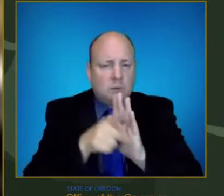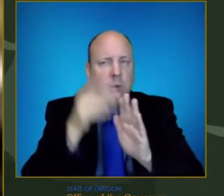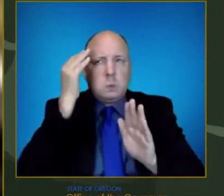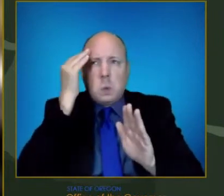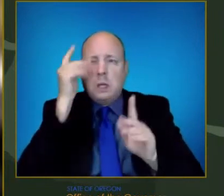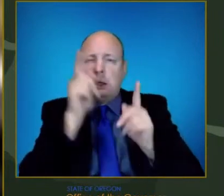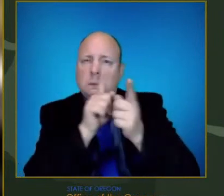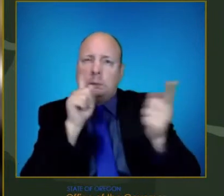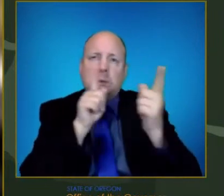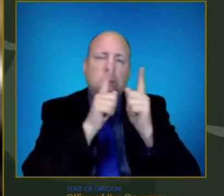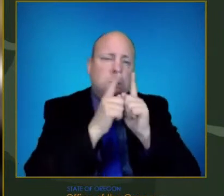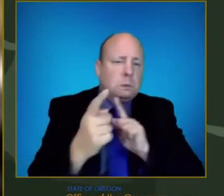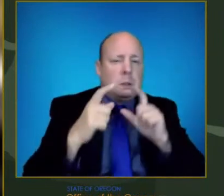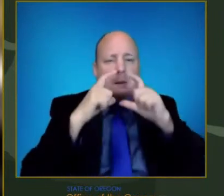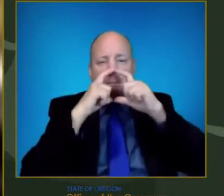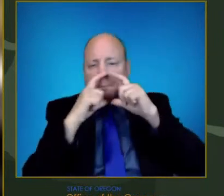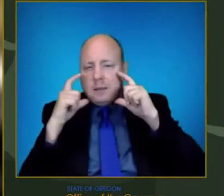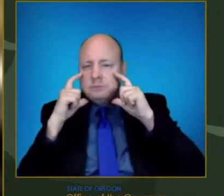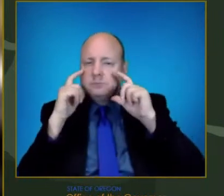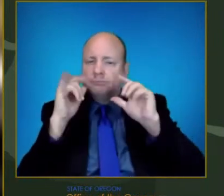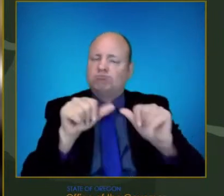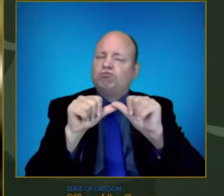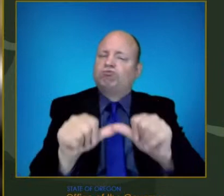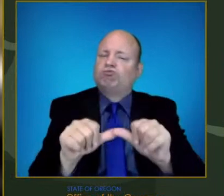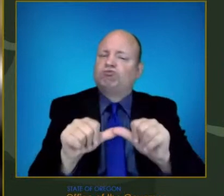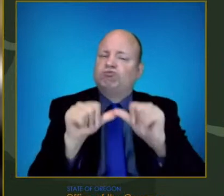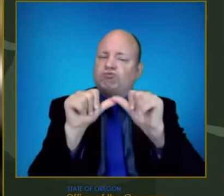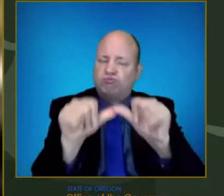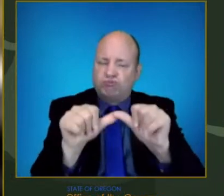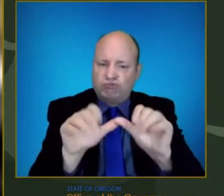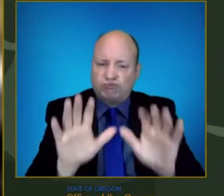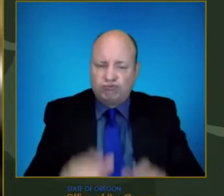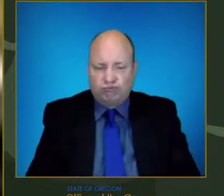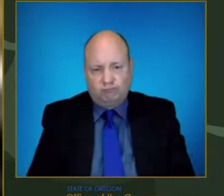of cases. So Dr. Jean, you haven't been able